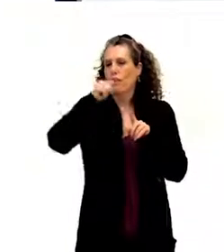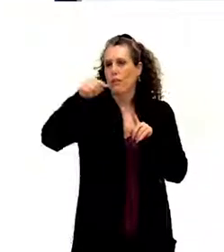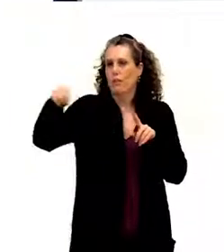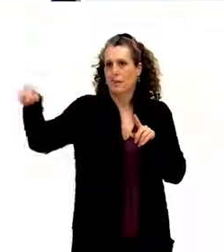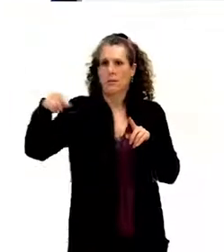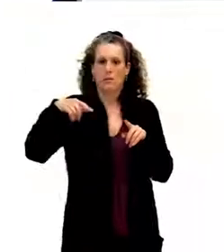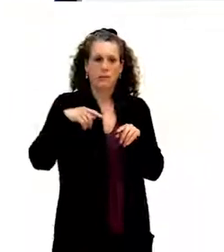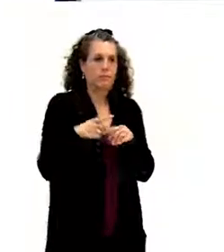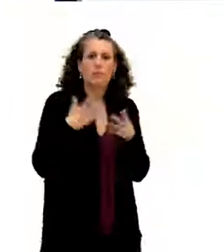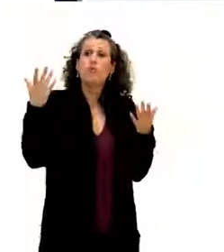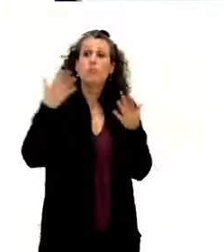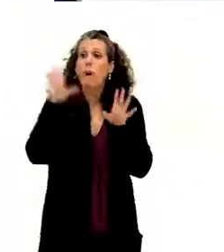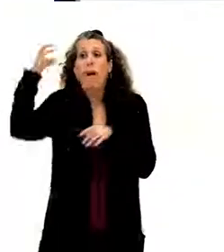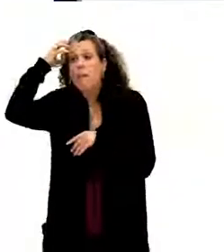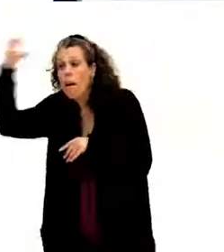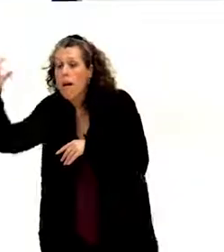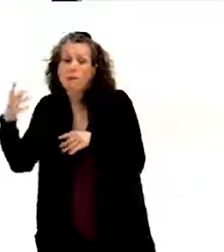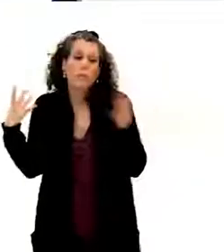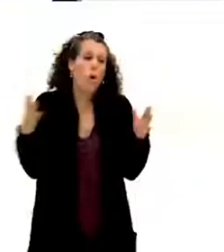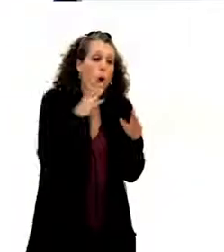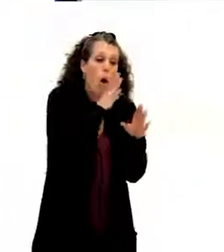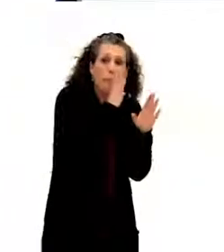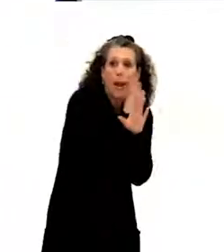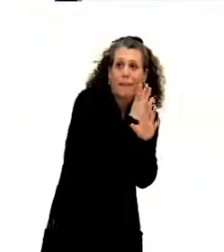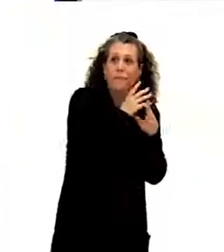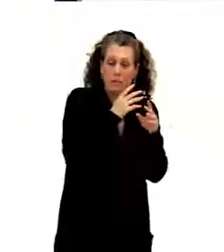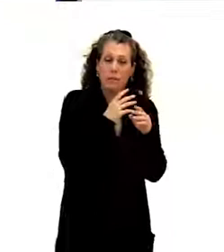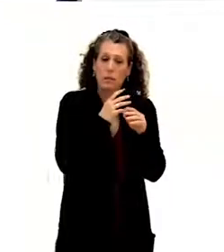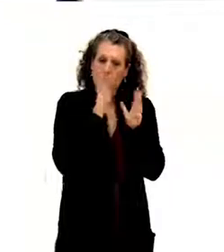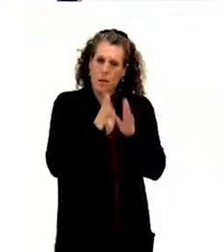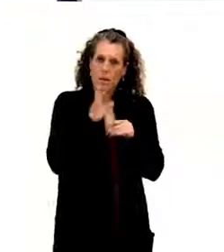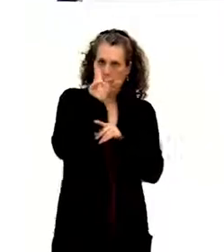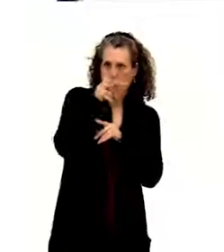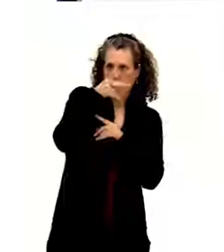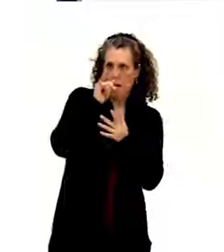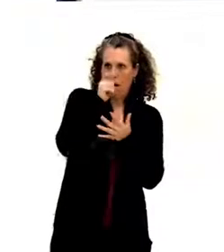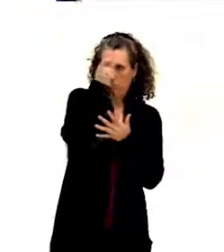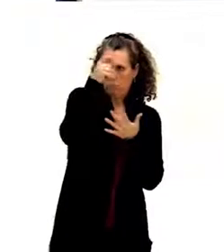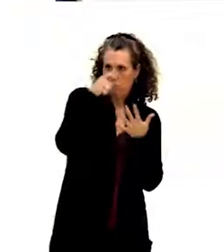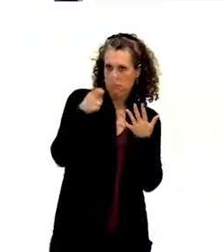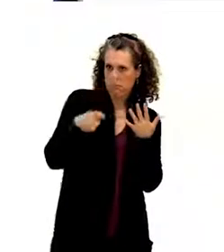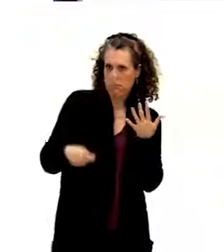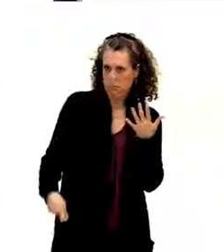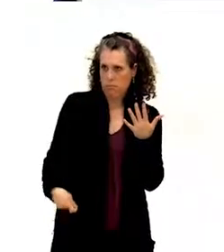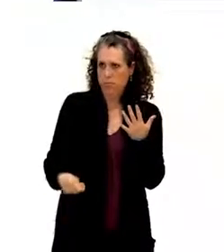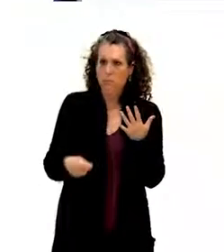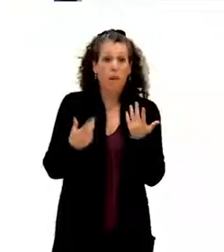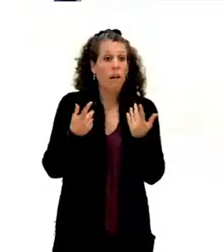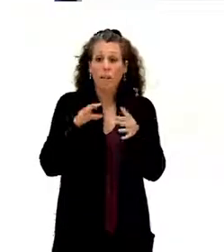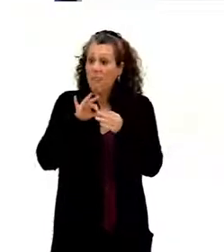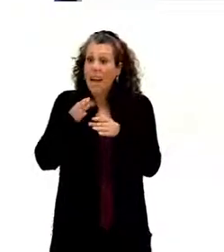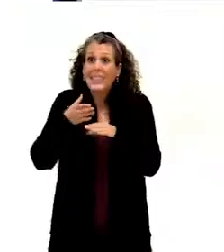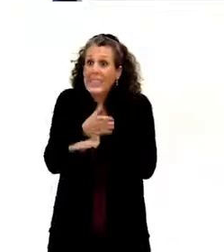contractor, public or private, to deliver an envisaged service for accessibility,